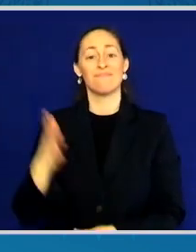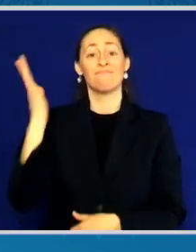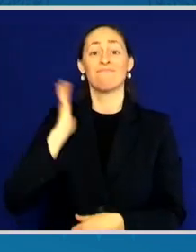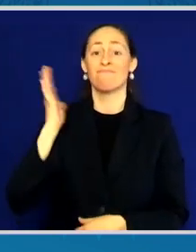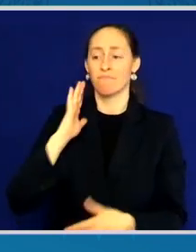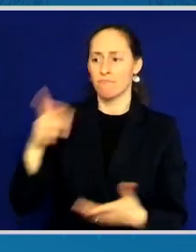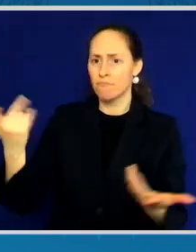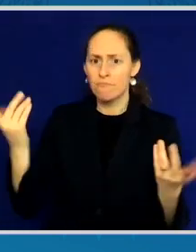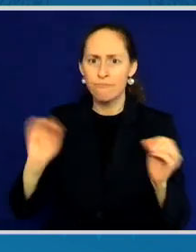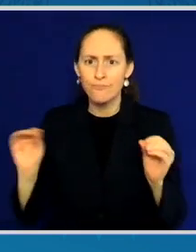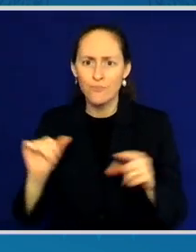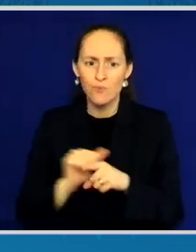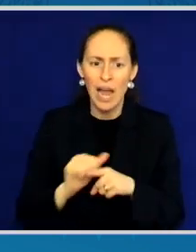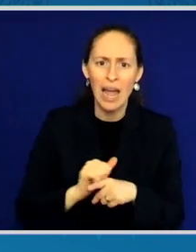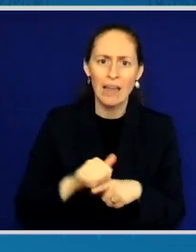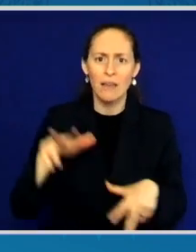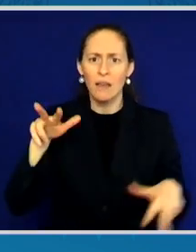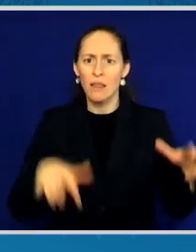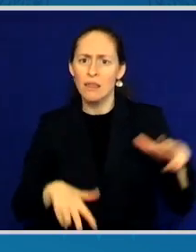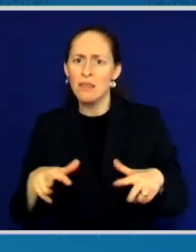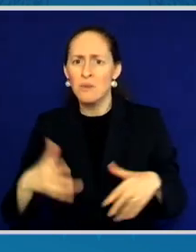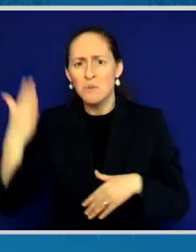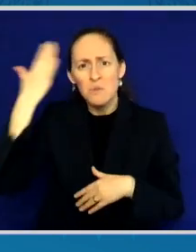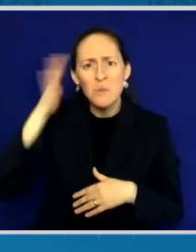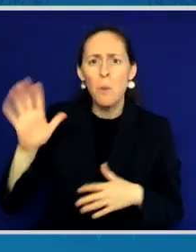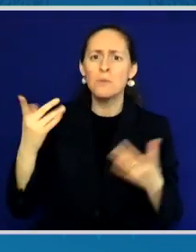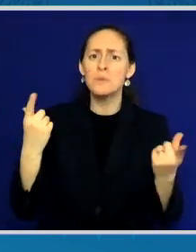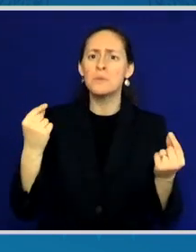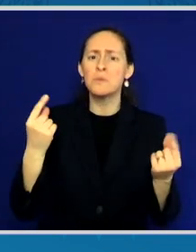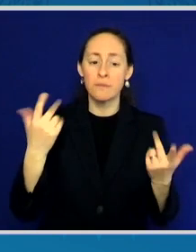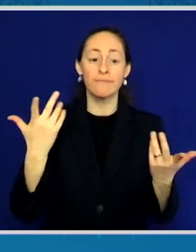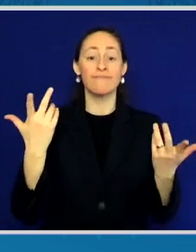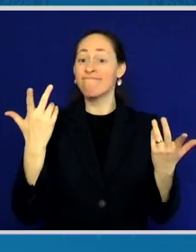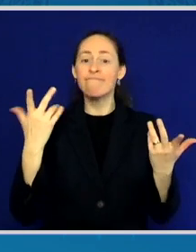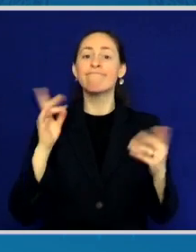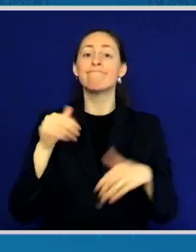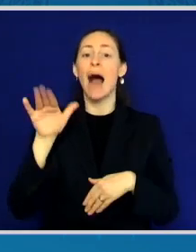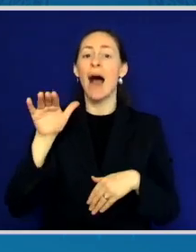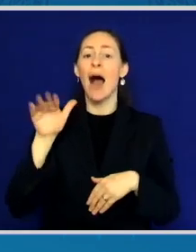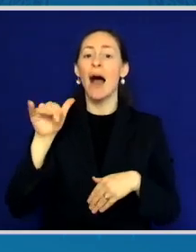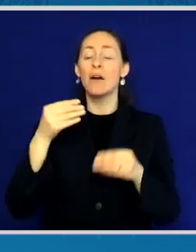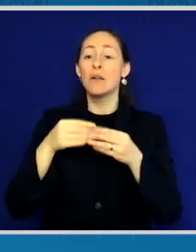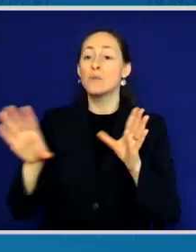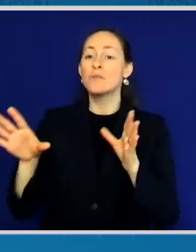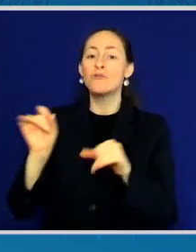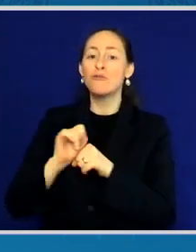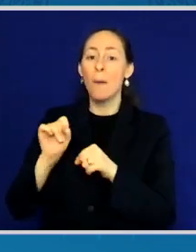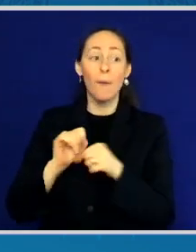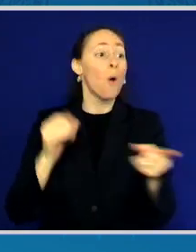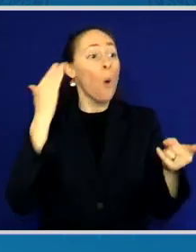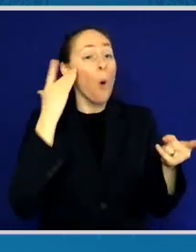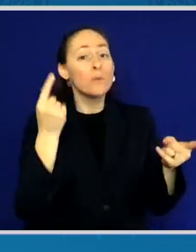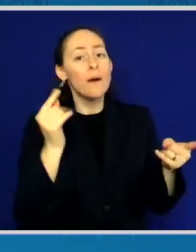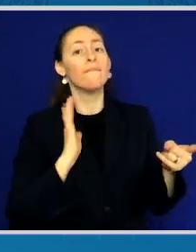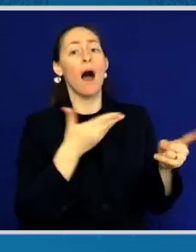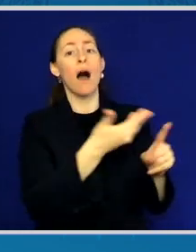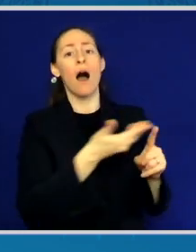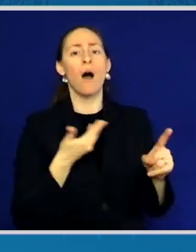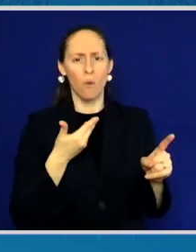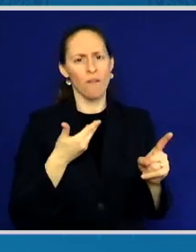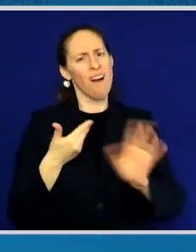because they don't want to give their training to the department or the place. So I'm happy to hear we got good union